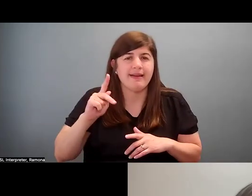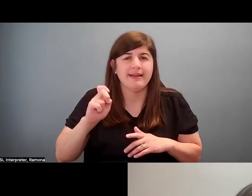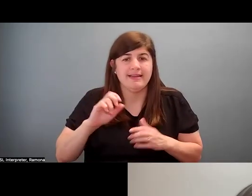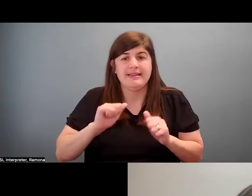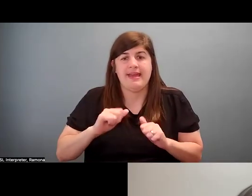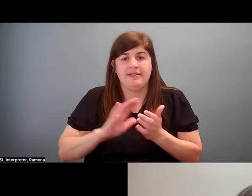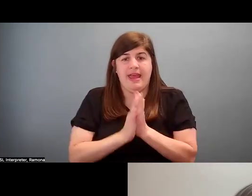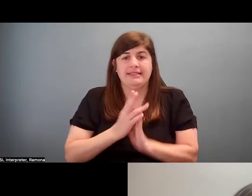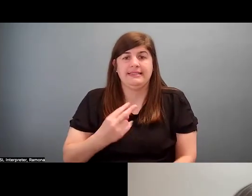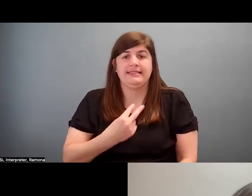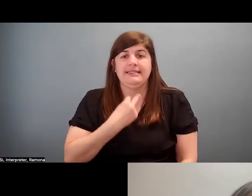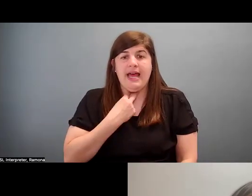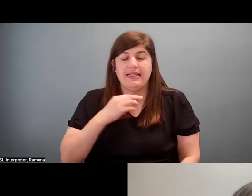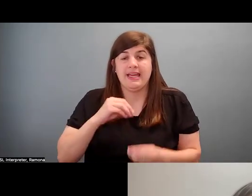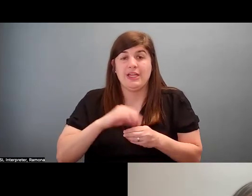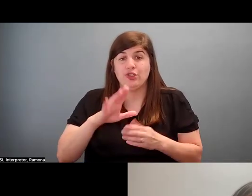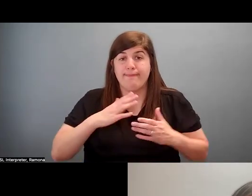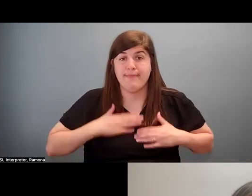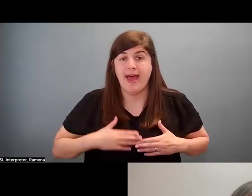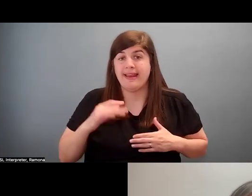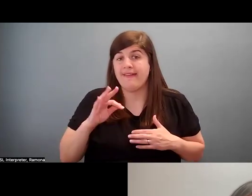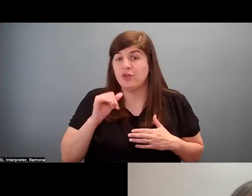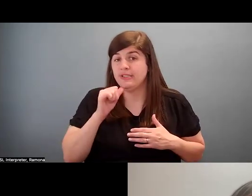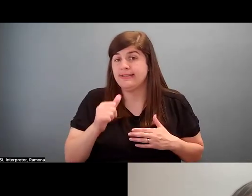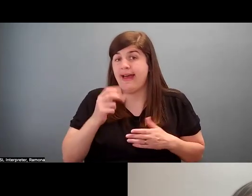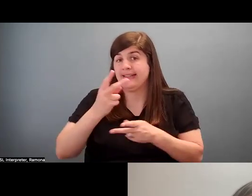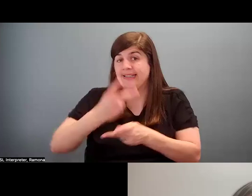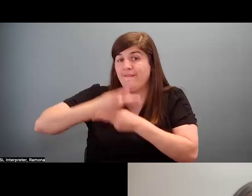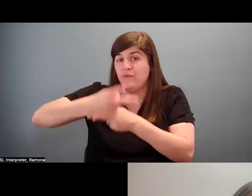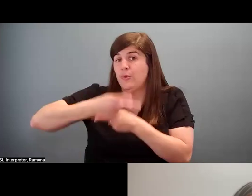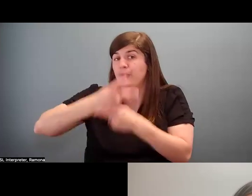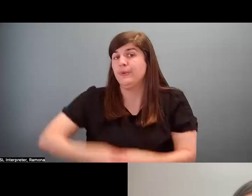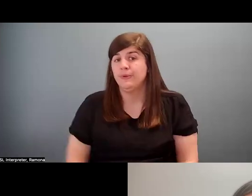stuck in you if you're not careful.